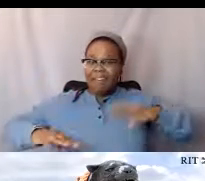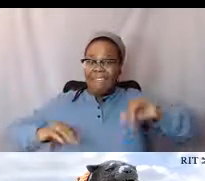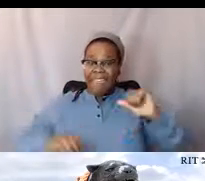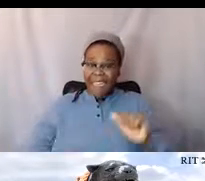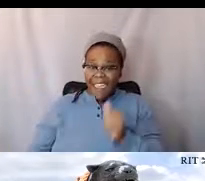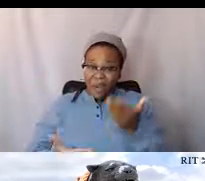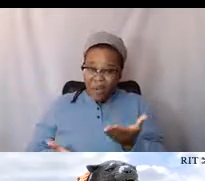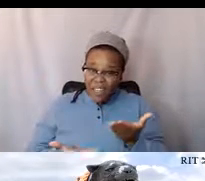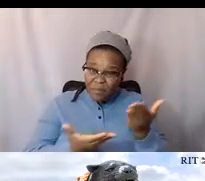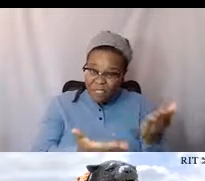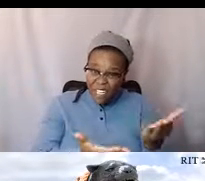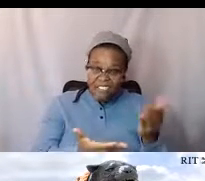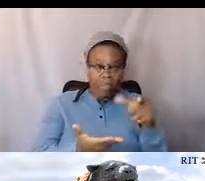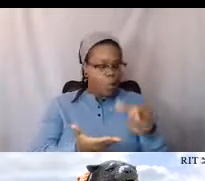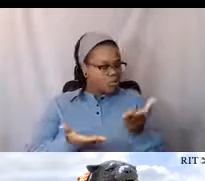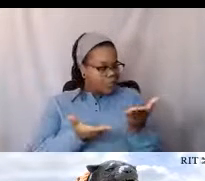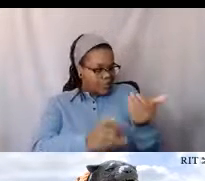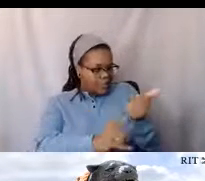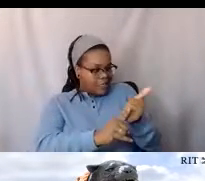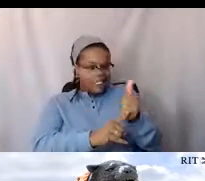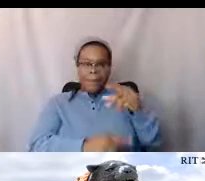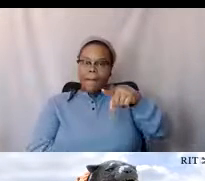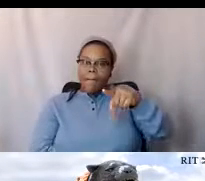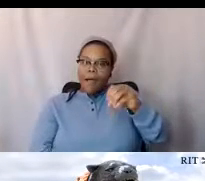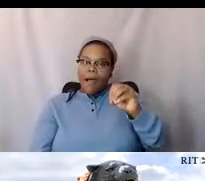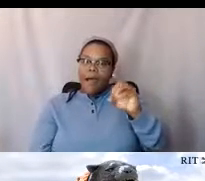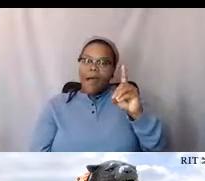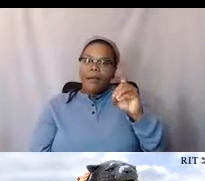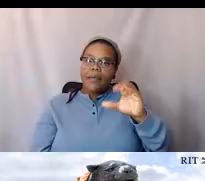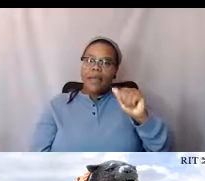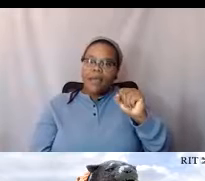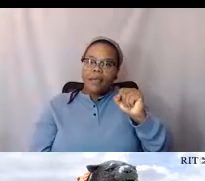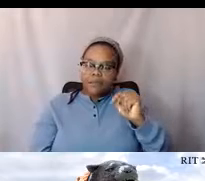Those recommendations can be podcast, music,